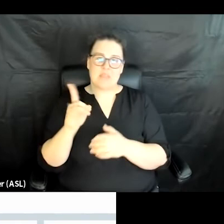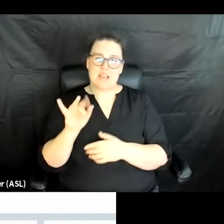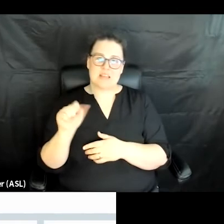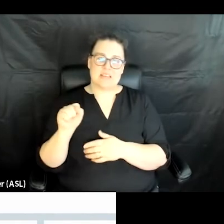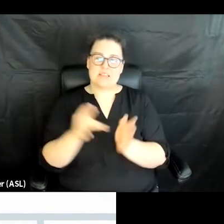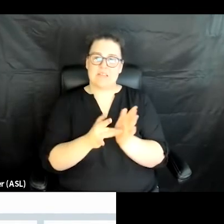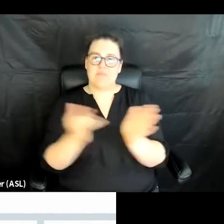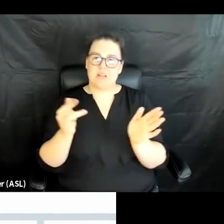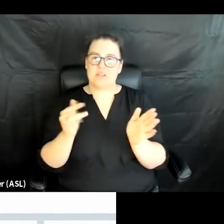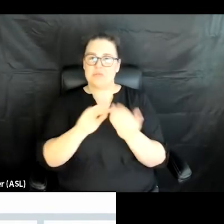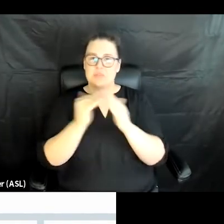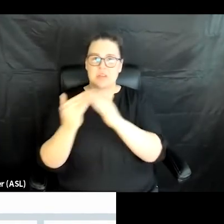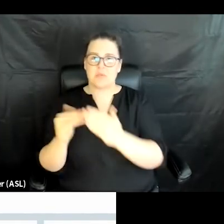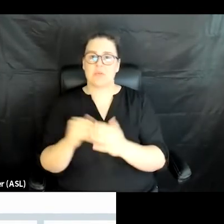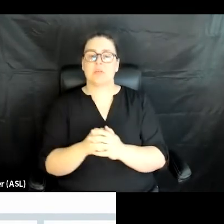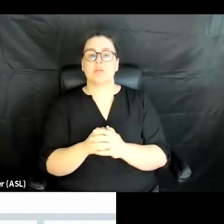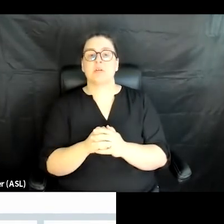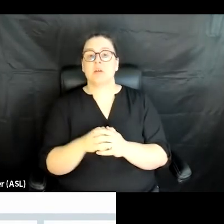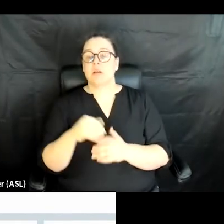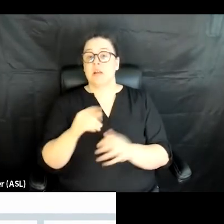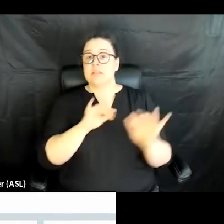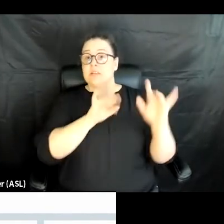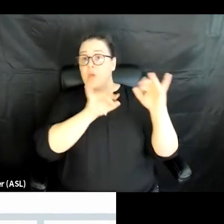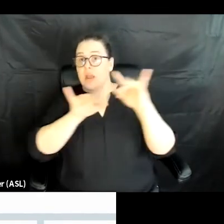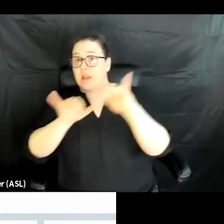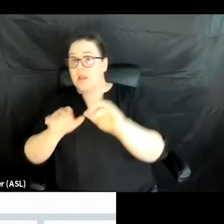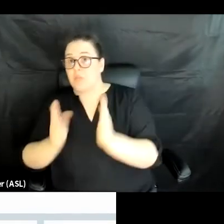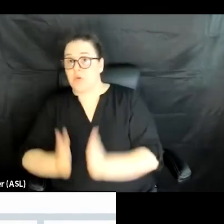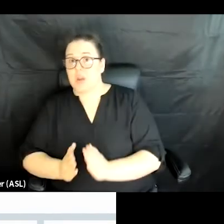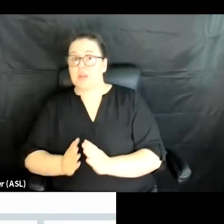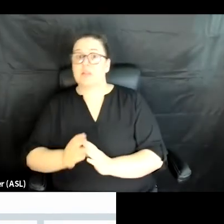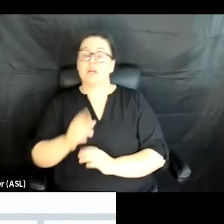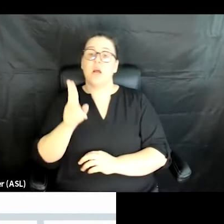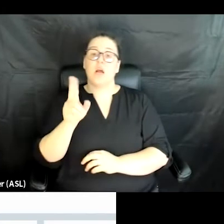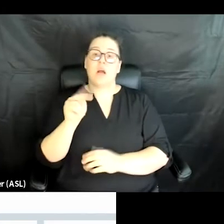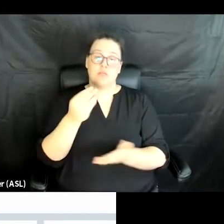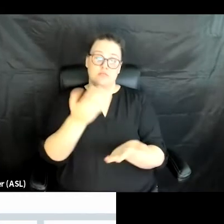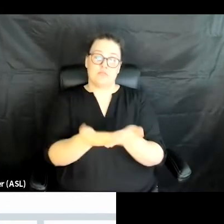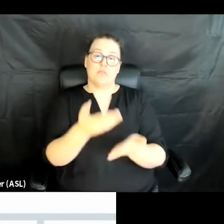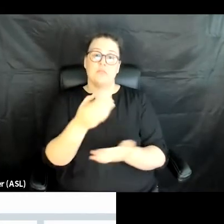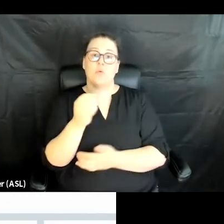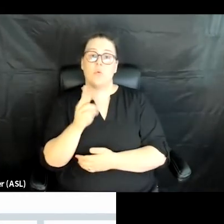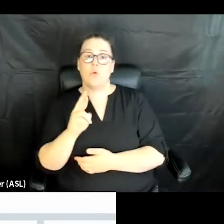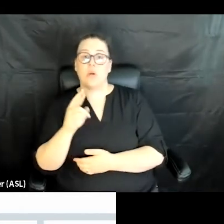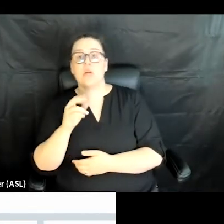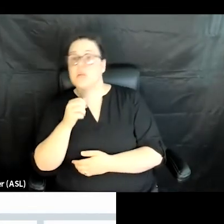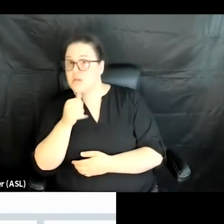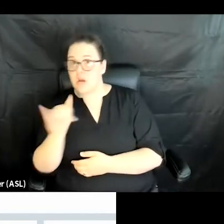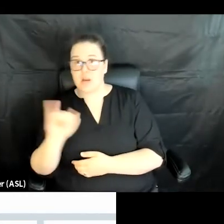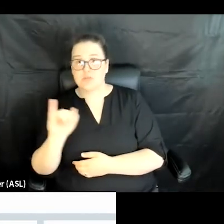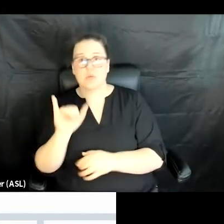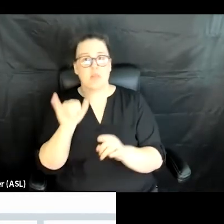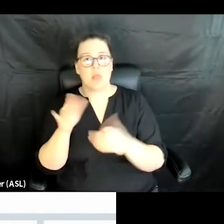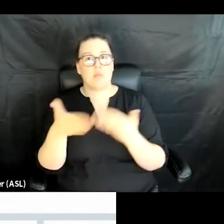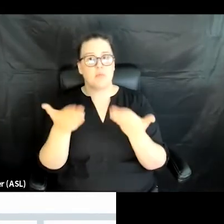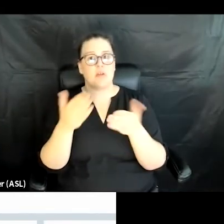services. Being an immigrant, undocumented, uninsured, or underserved does definitely pose a problem for the